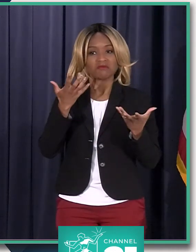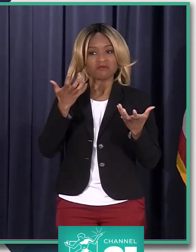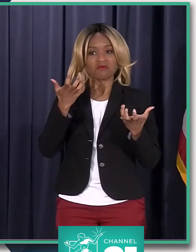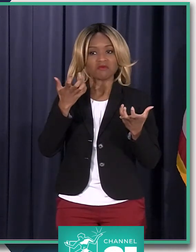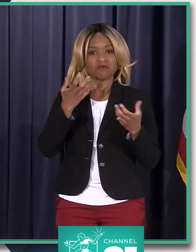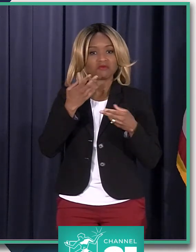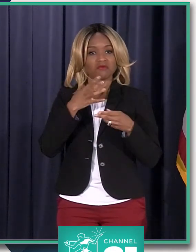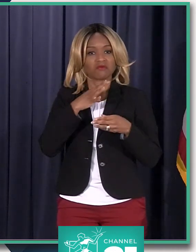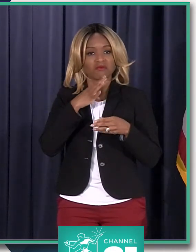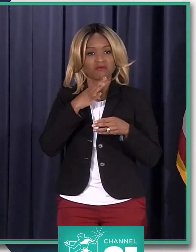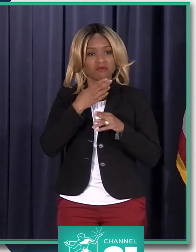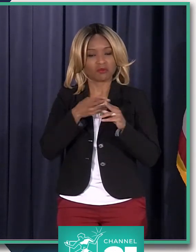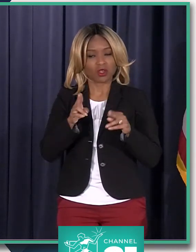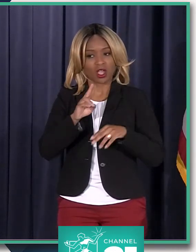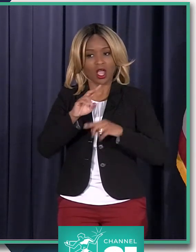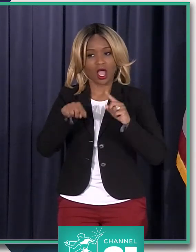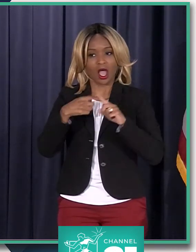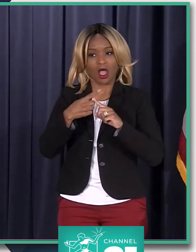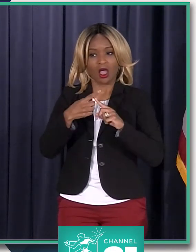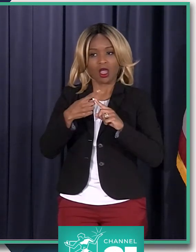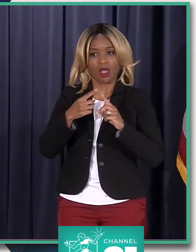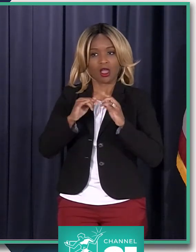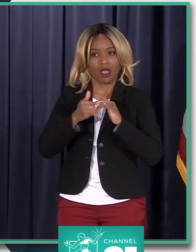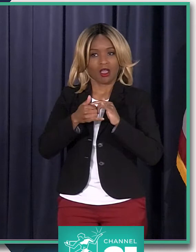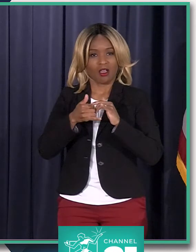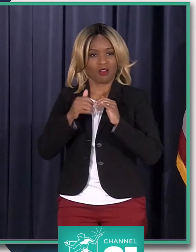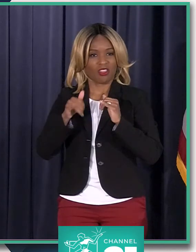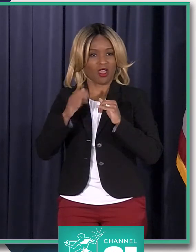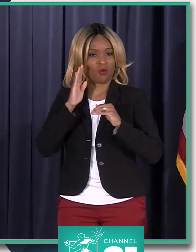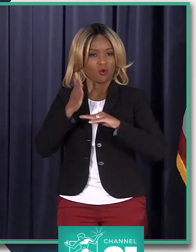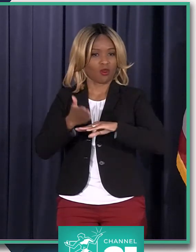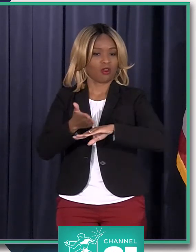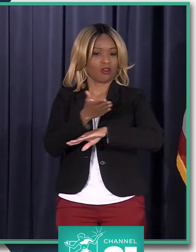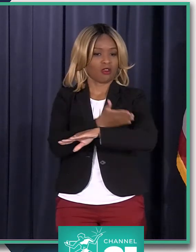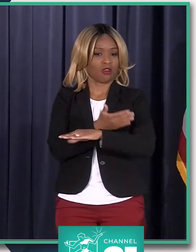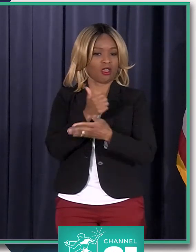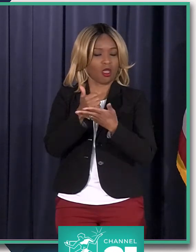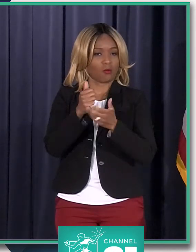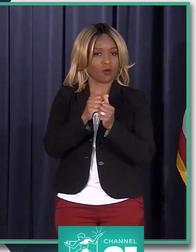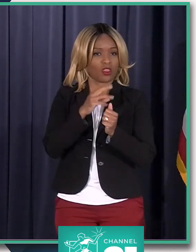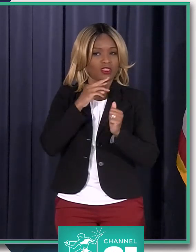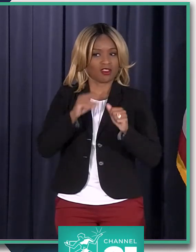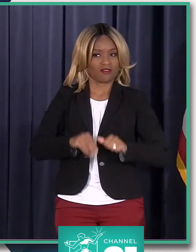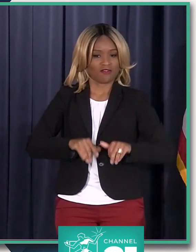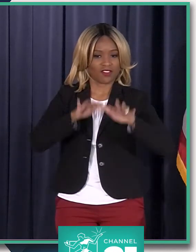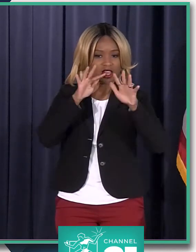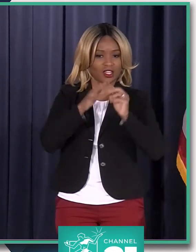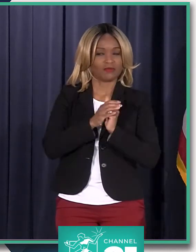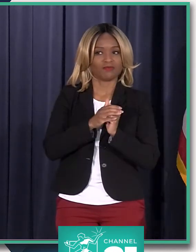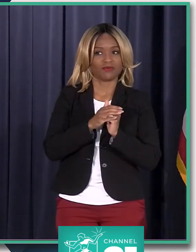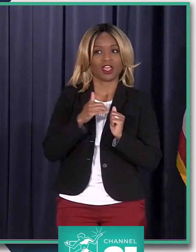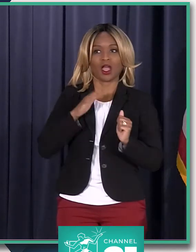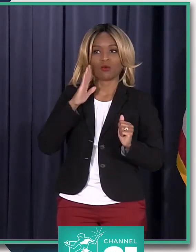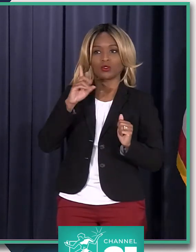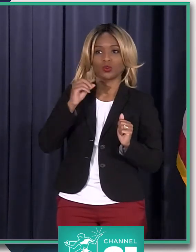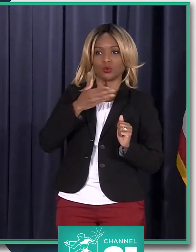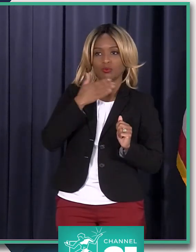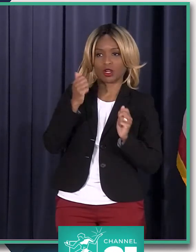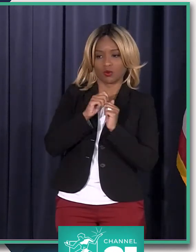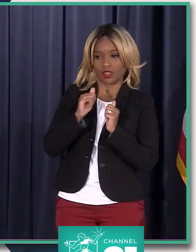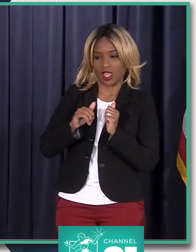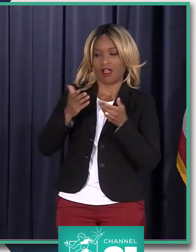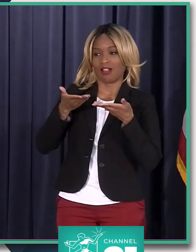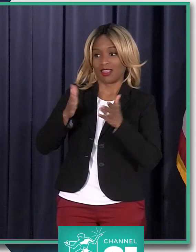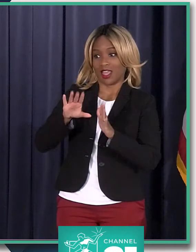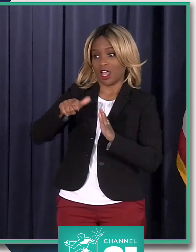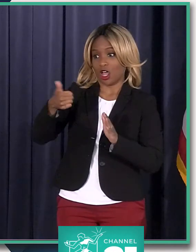about how it's going to enhance the area with the flooding. So I'm going to do even better than that. I'm going to let somebody who's knowledgeable speak